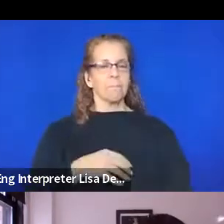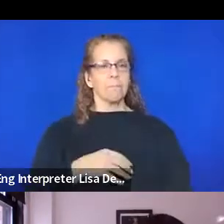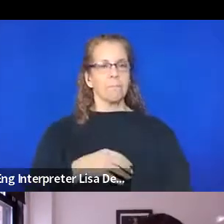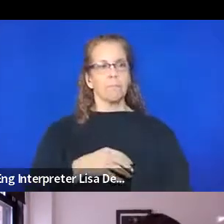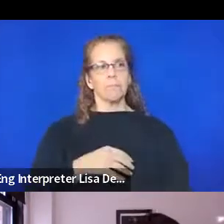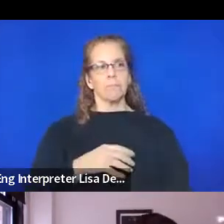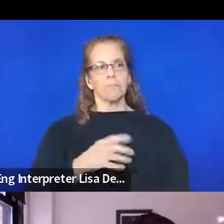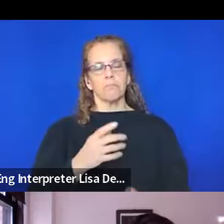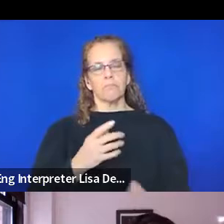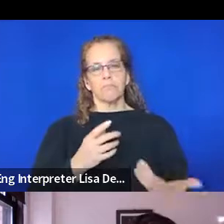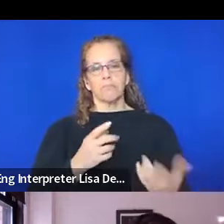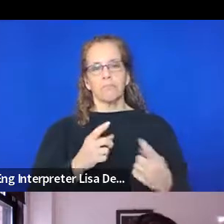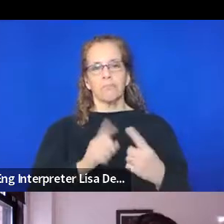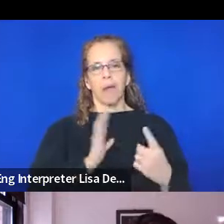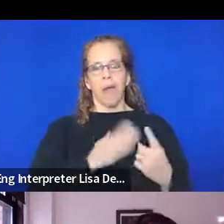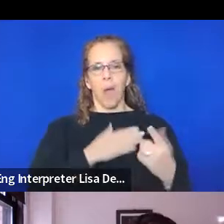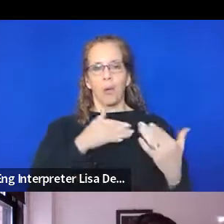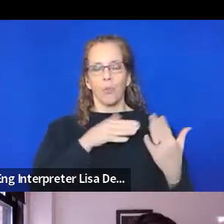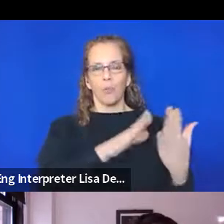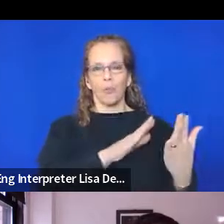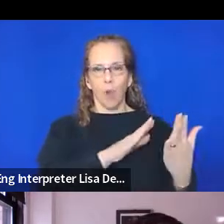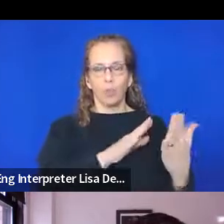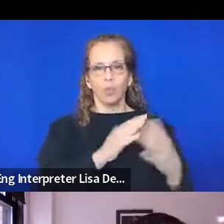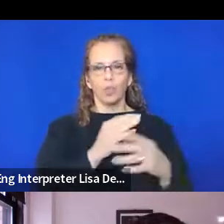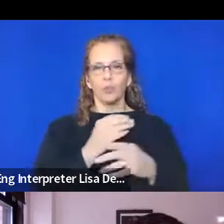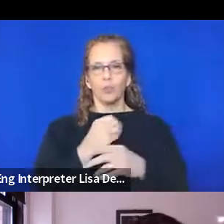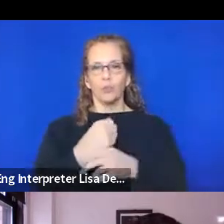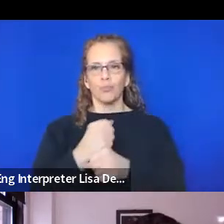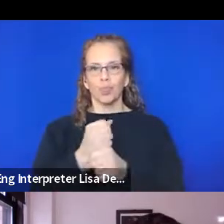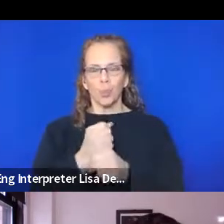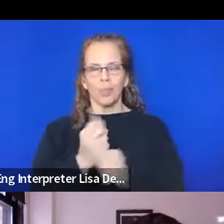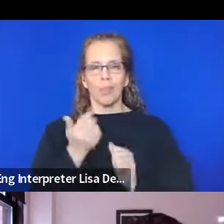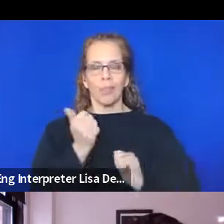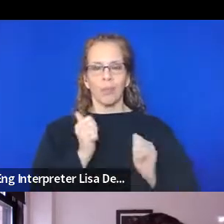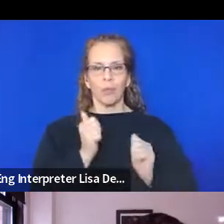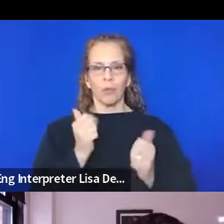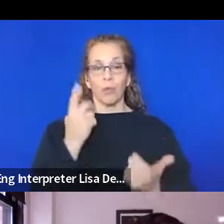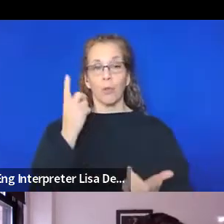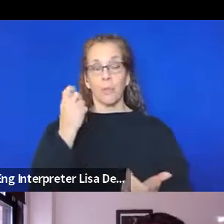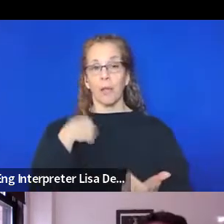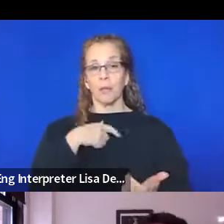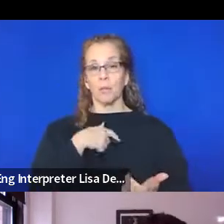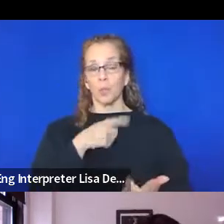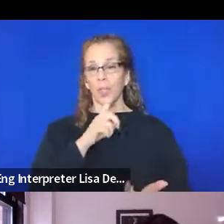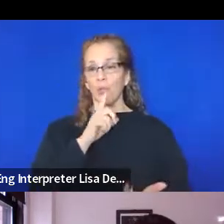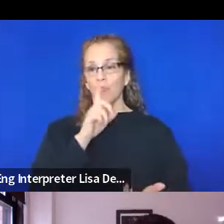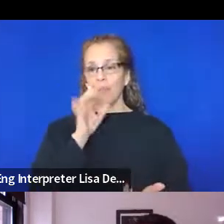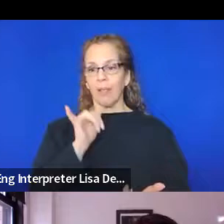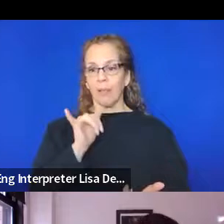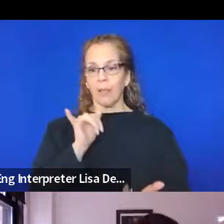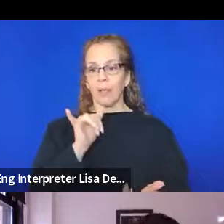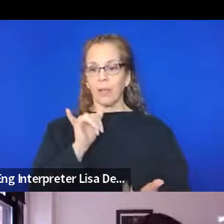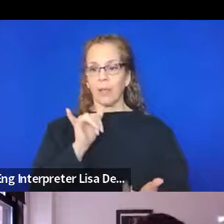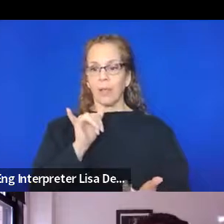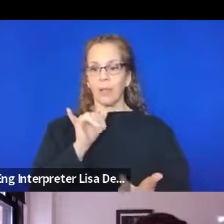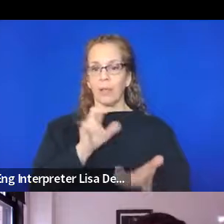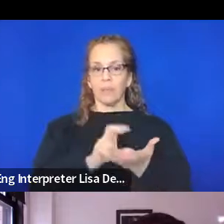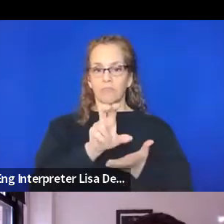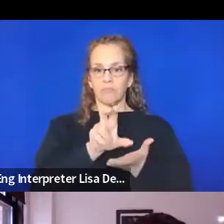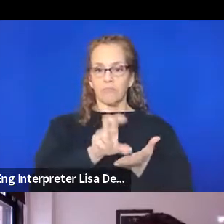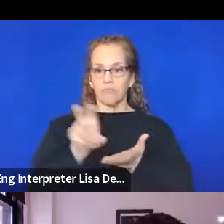approach, because we're putting a lot more resources towards people and how we're treating